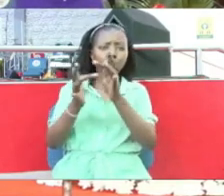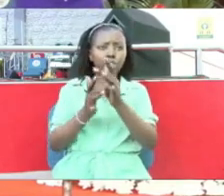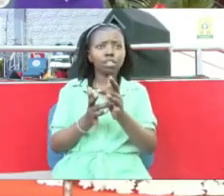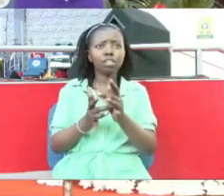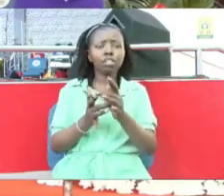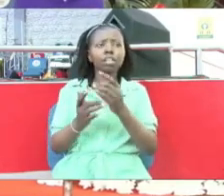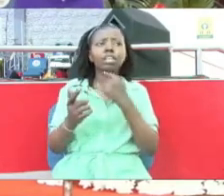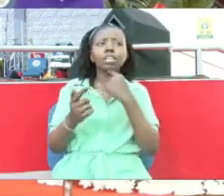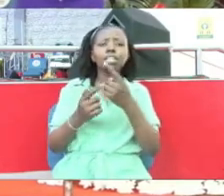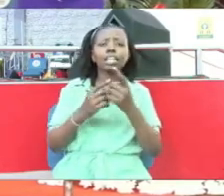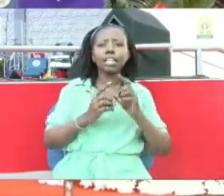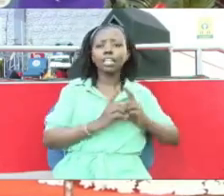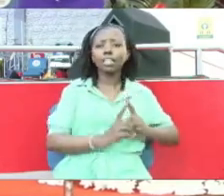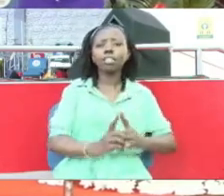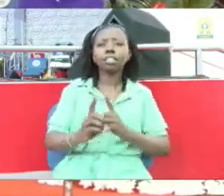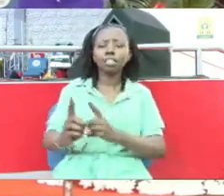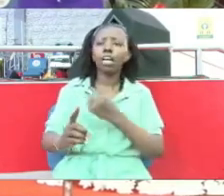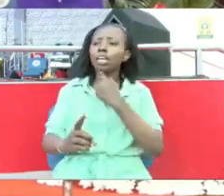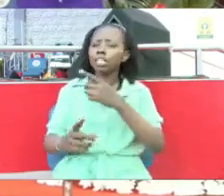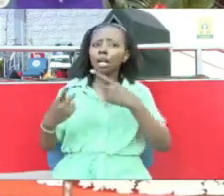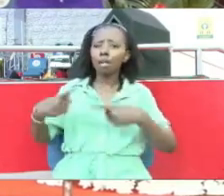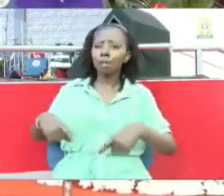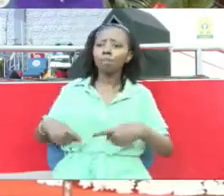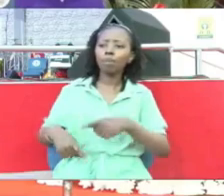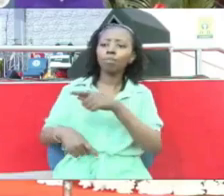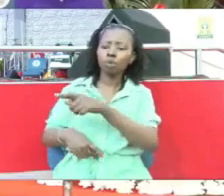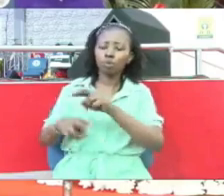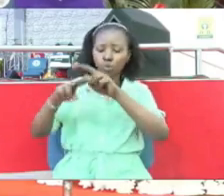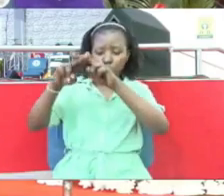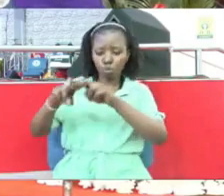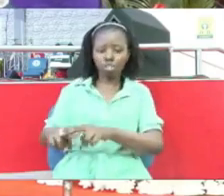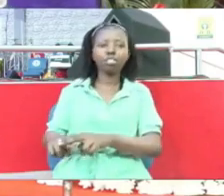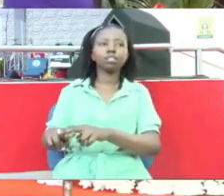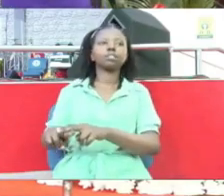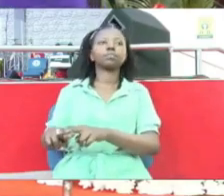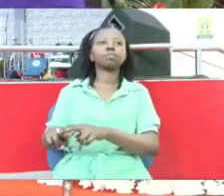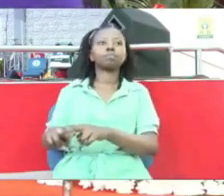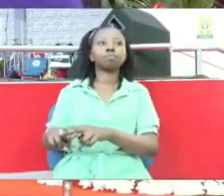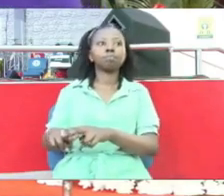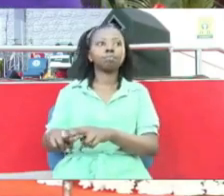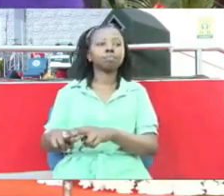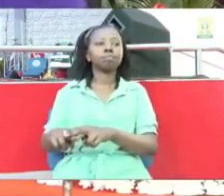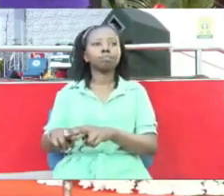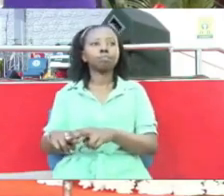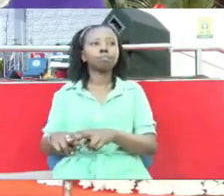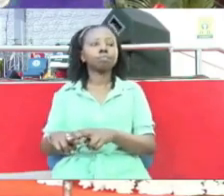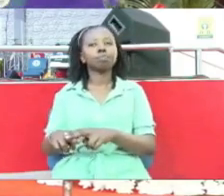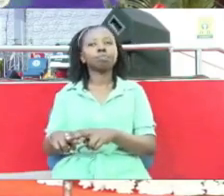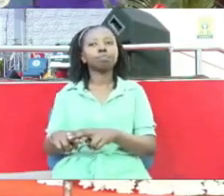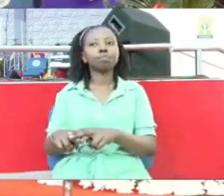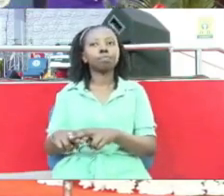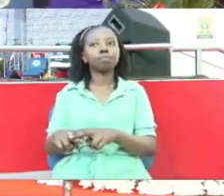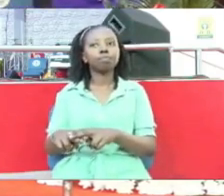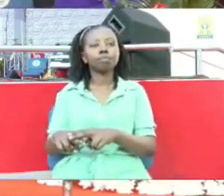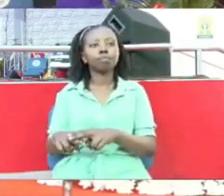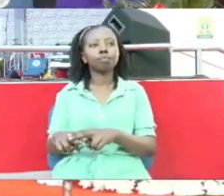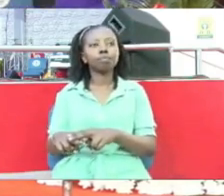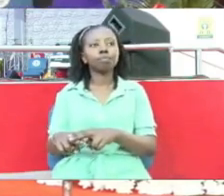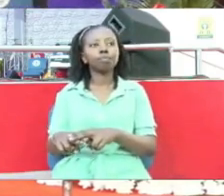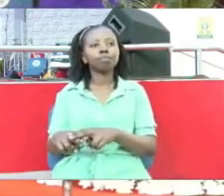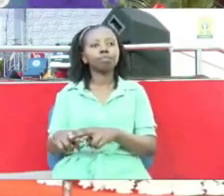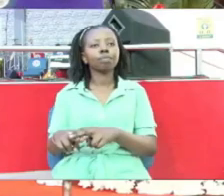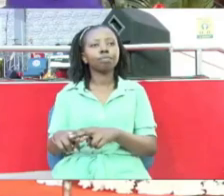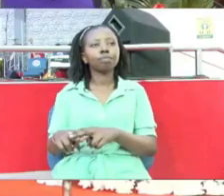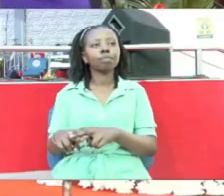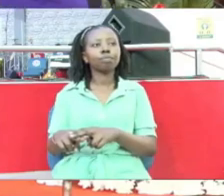telling the disciples, tell these people to sit down. Yesu akaambia wanafunzi wake, ambieni hawa watu wote